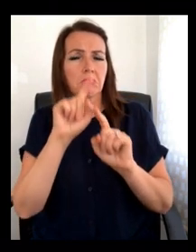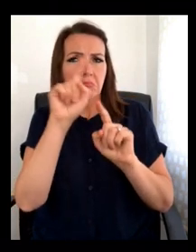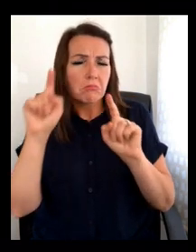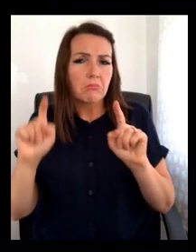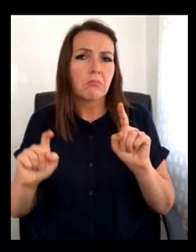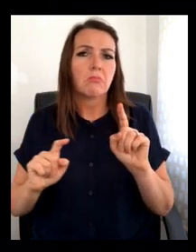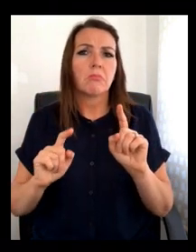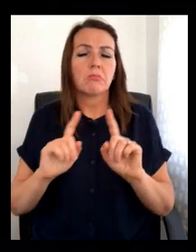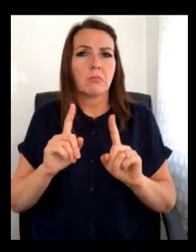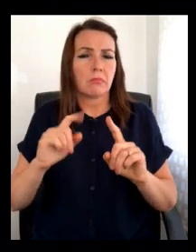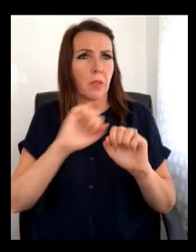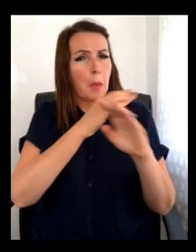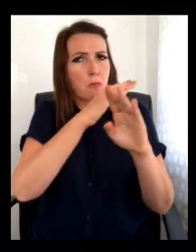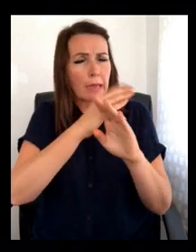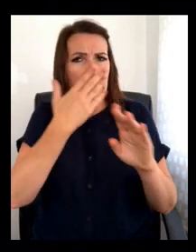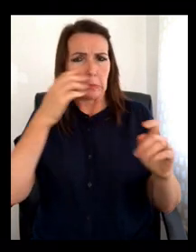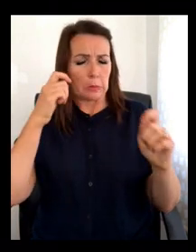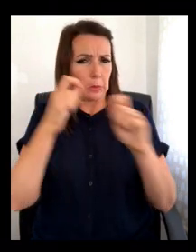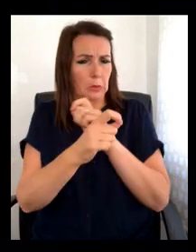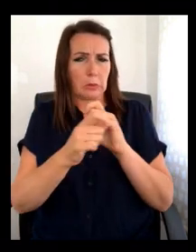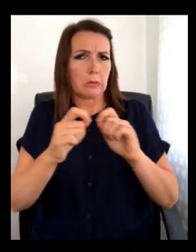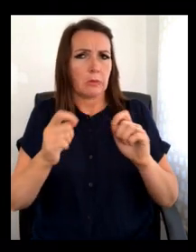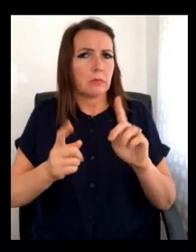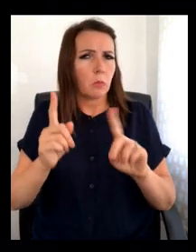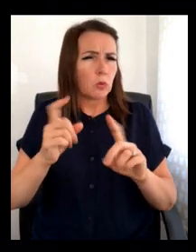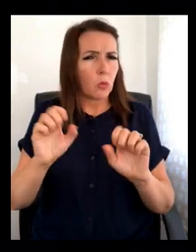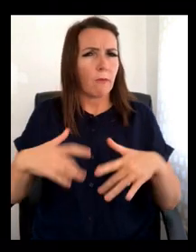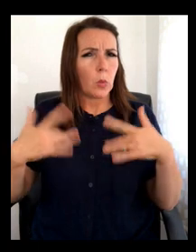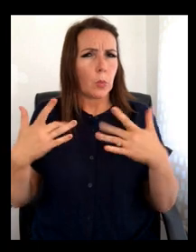of practice has been changed.